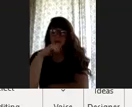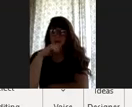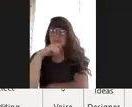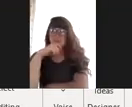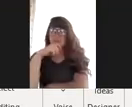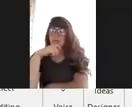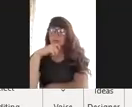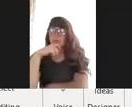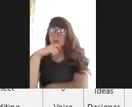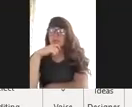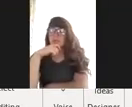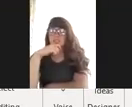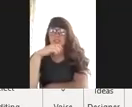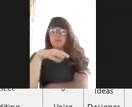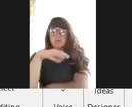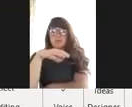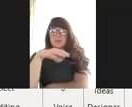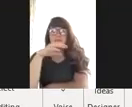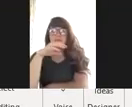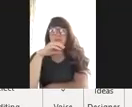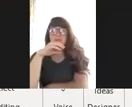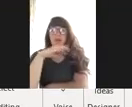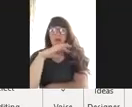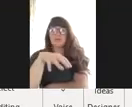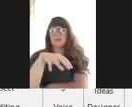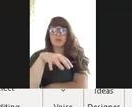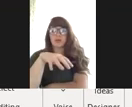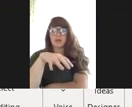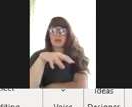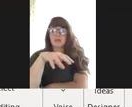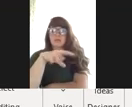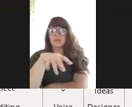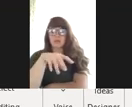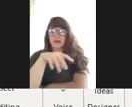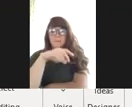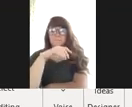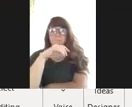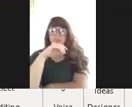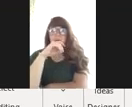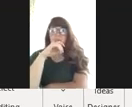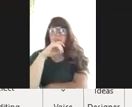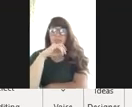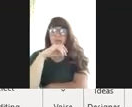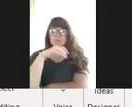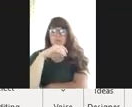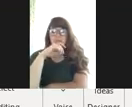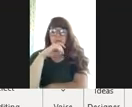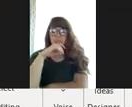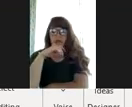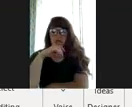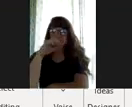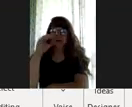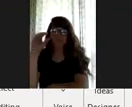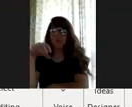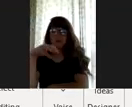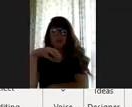with the kids. But one thing that I struggled with is I homeschooled our girls for a little while before they went to public school. But our